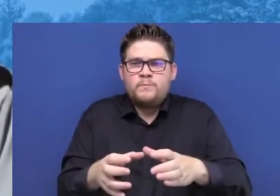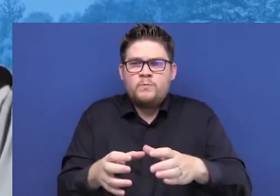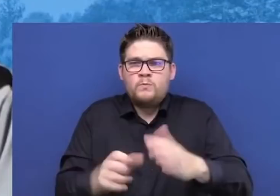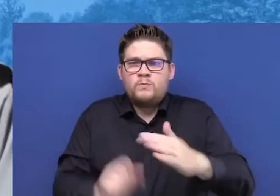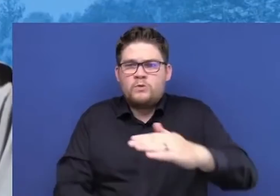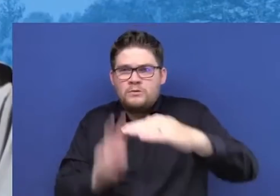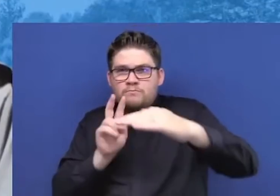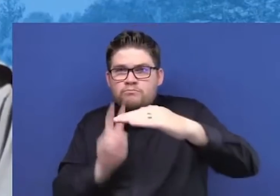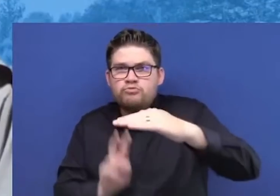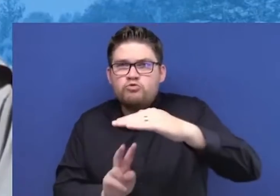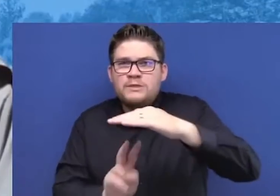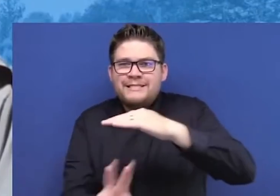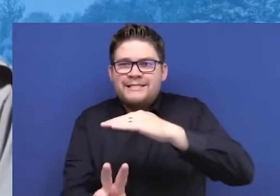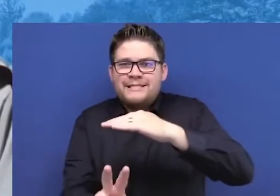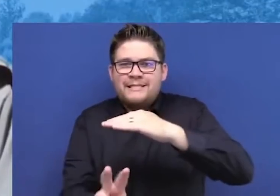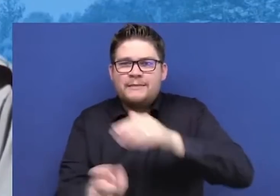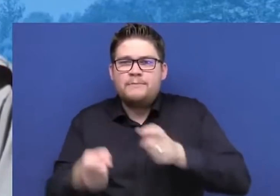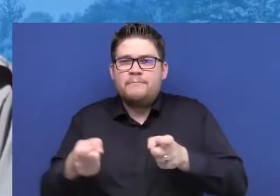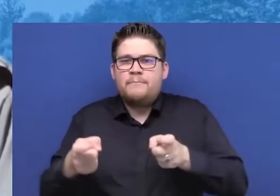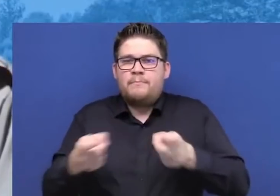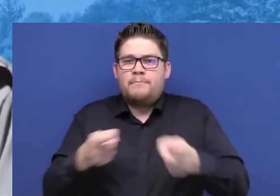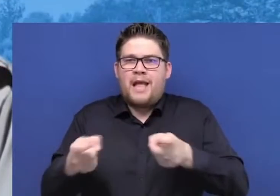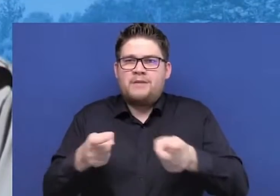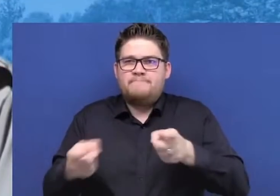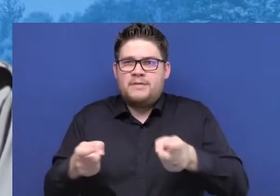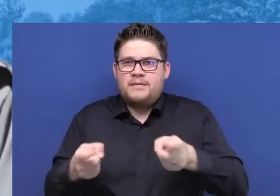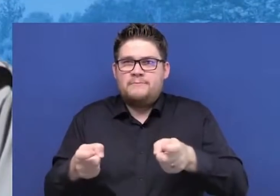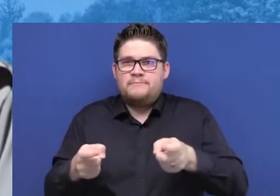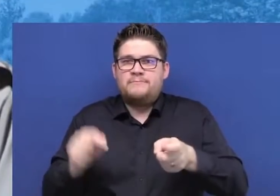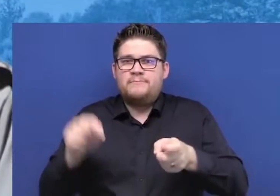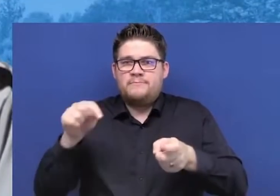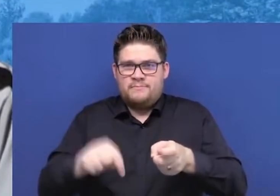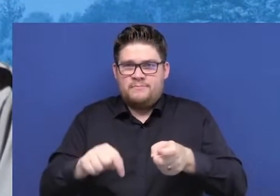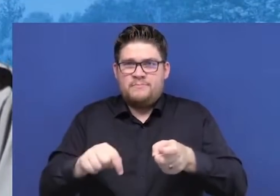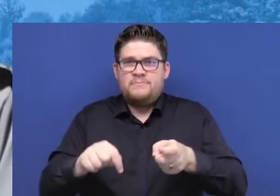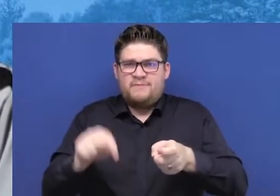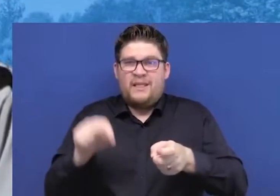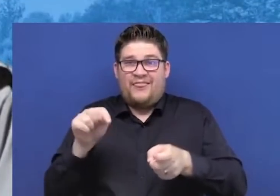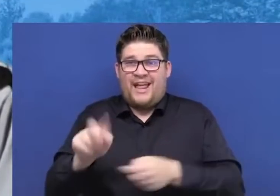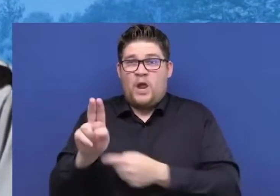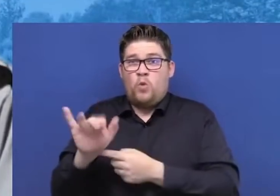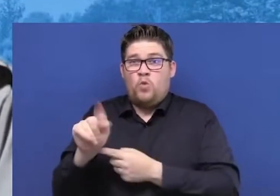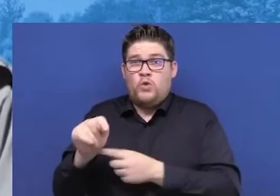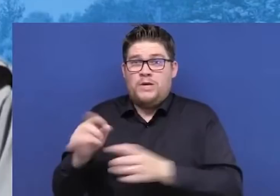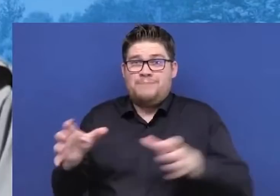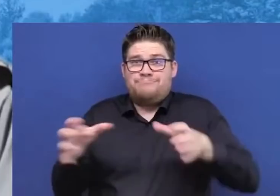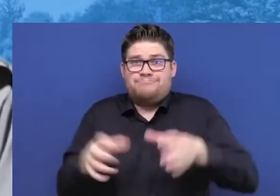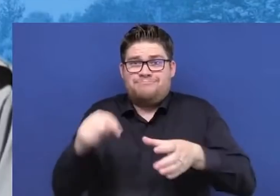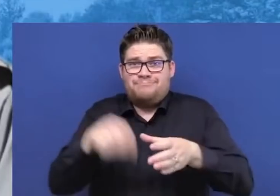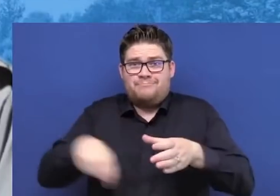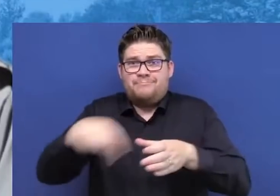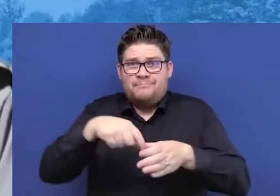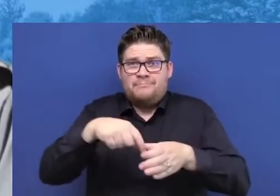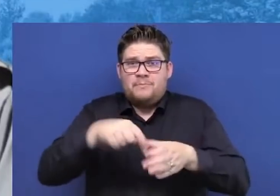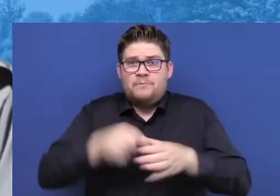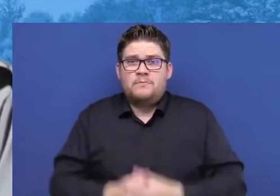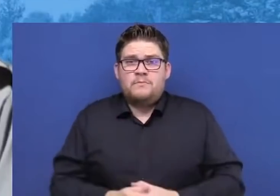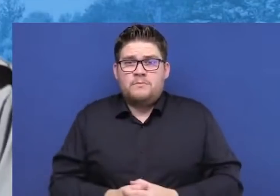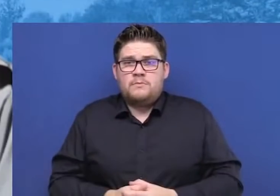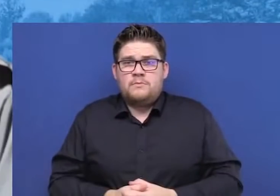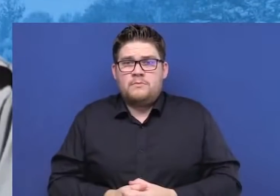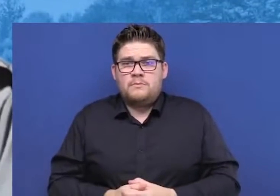tools to help us forecast fire, model fire growth, and in and